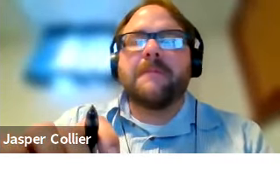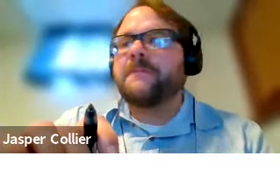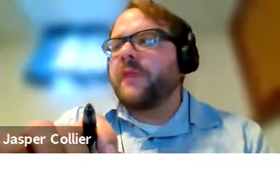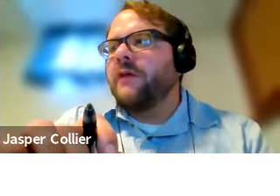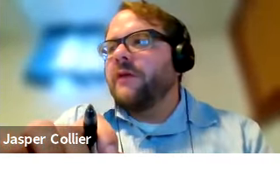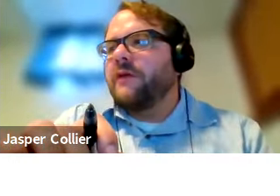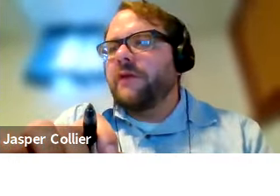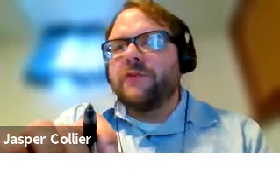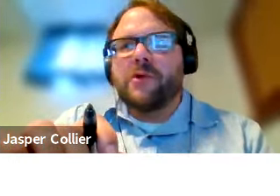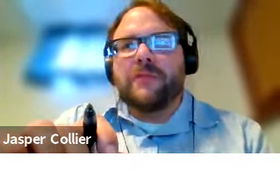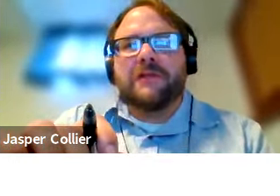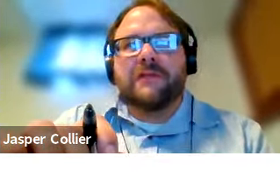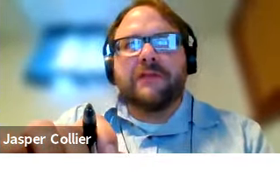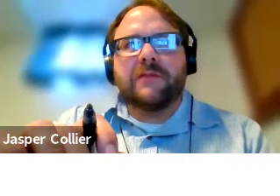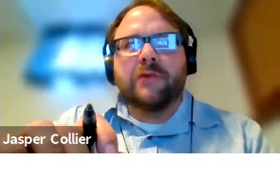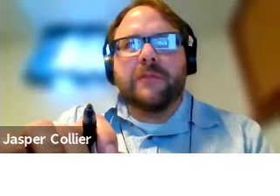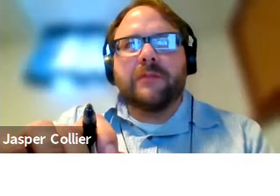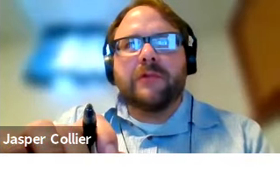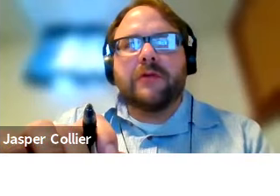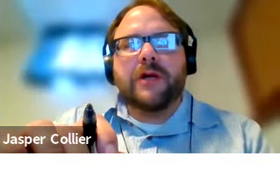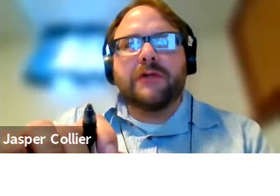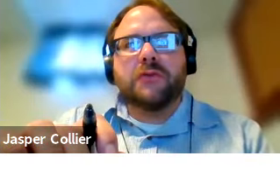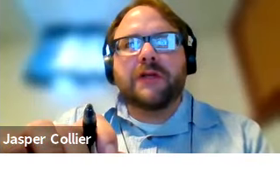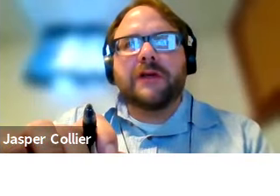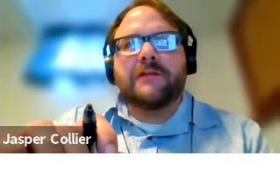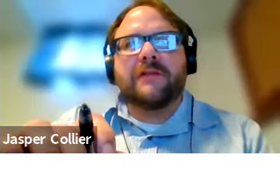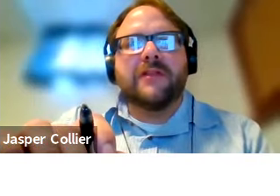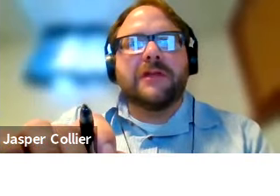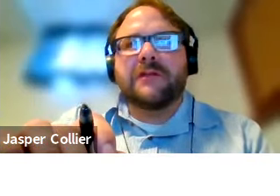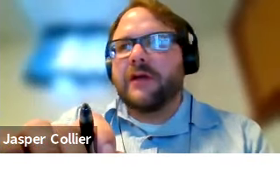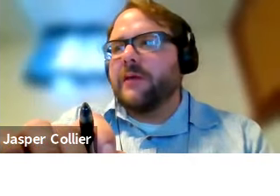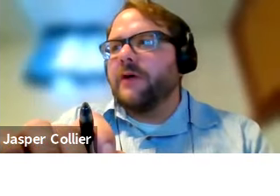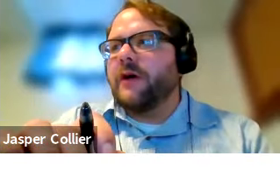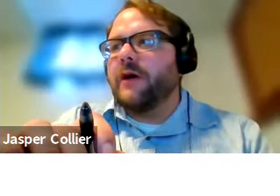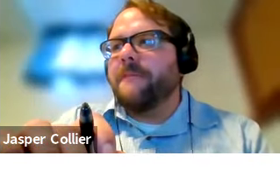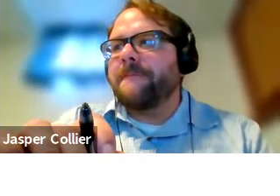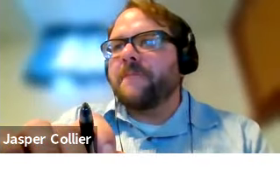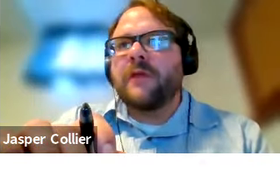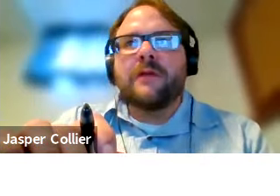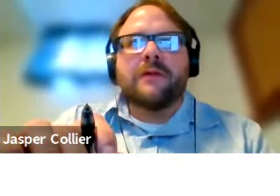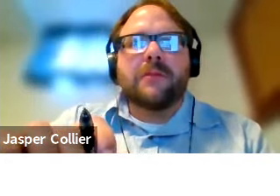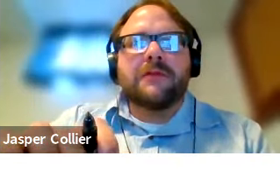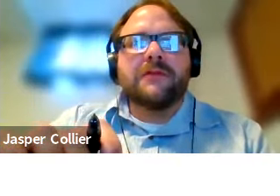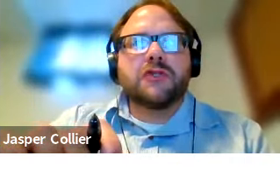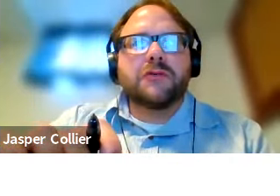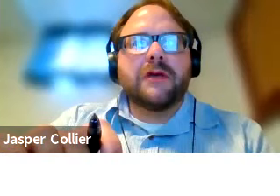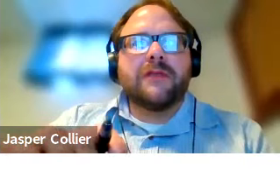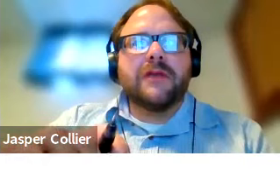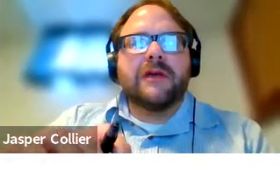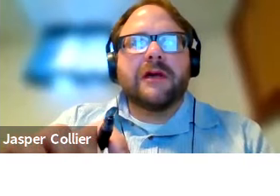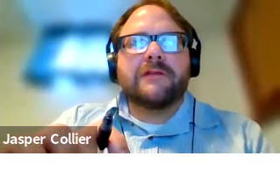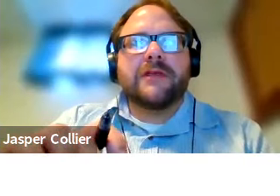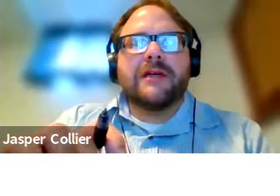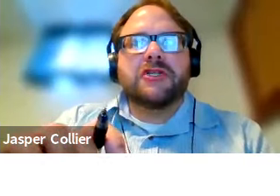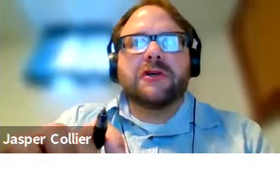just give it a few more minutes to see if some more people join us. In the meantime, please enjoy